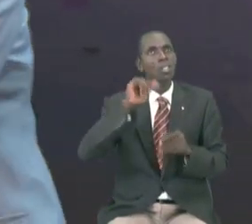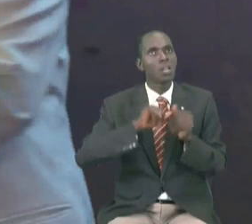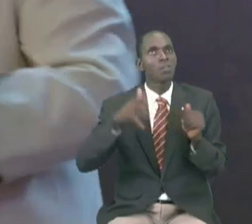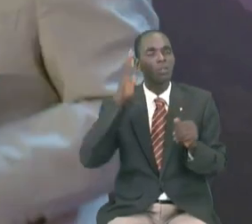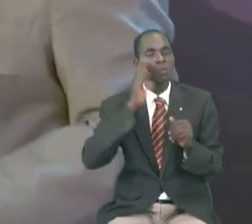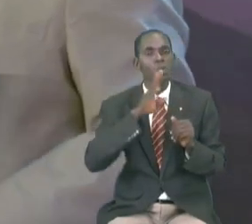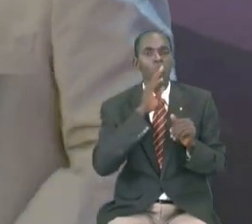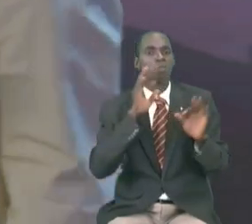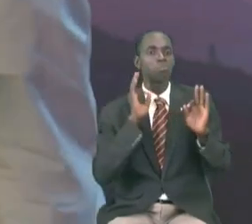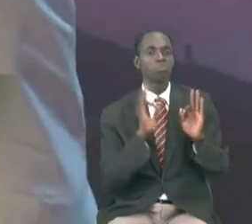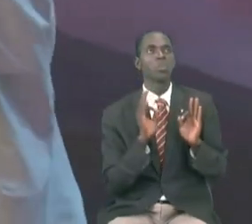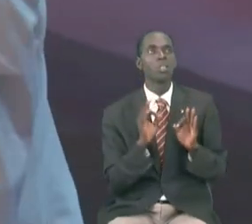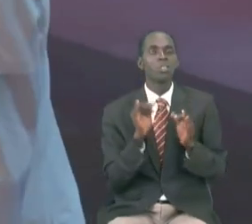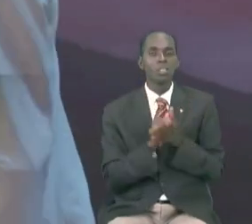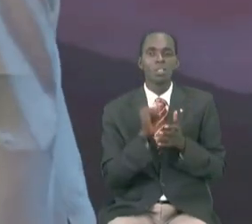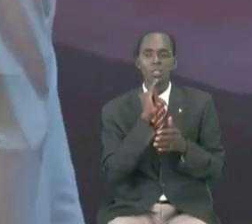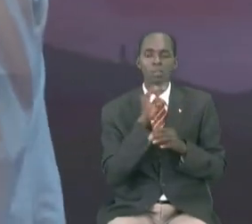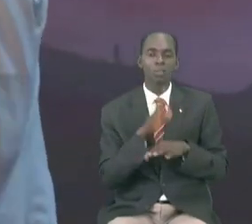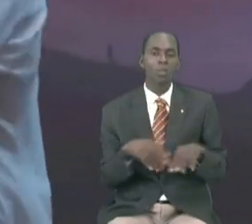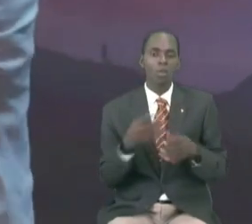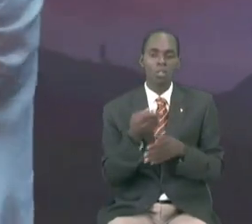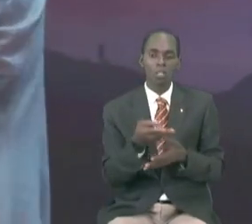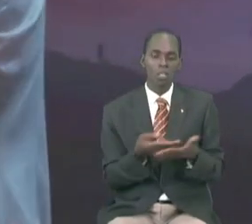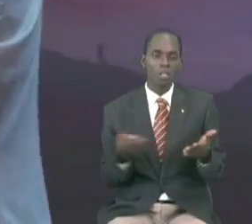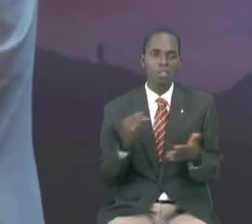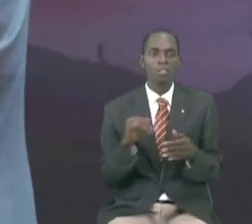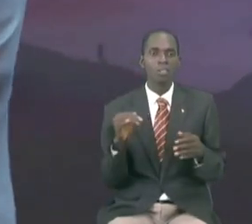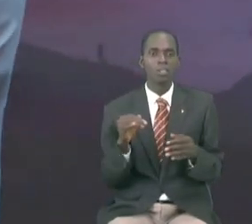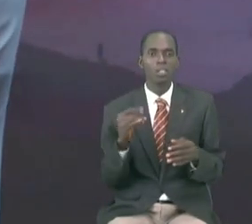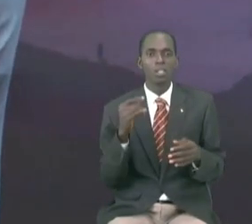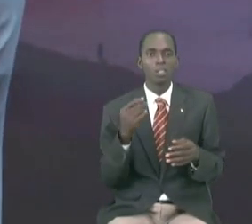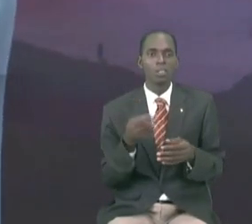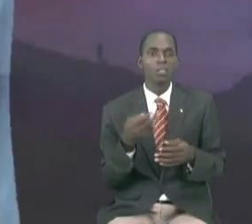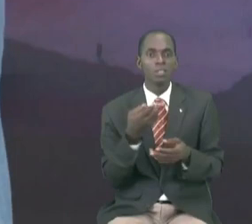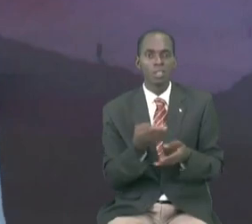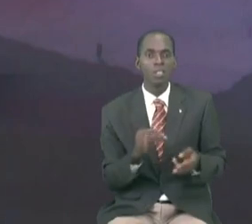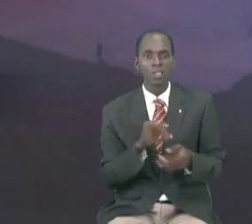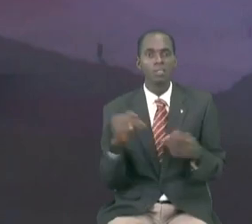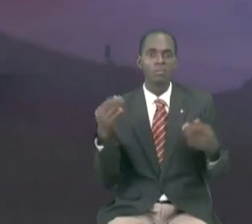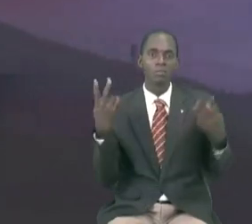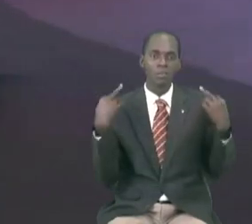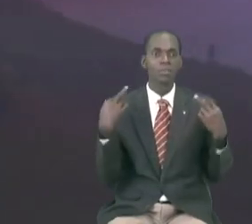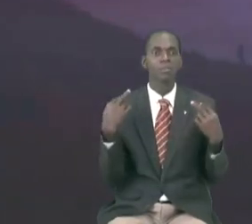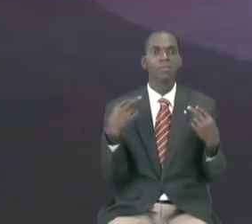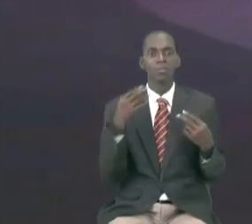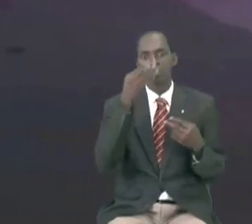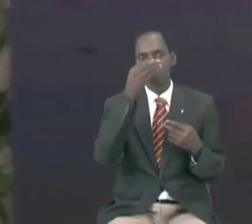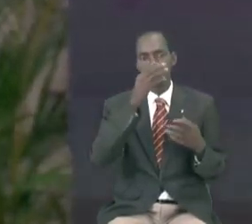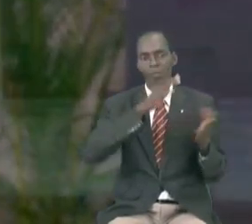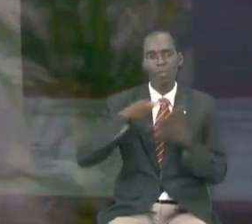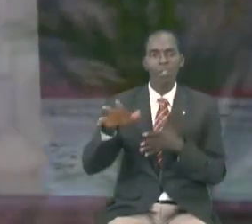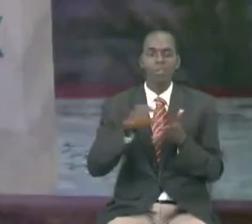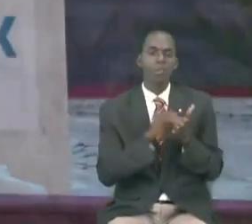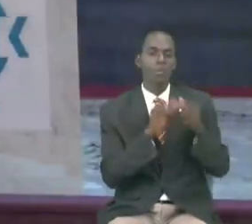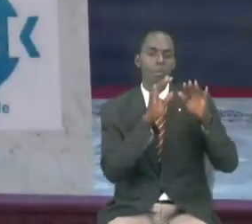mercy. And then he tells us in verse 9, but I will sacrifice unto thee with the